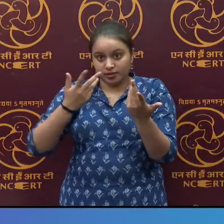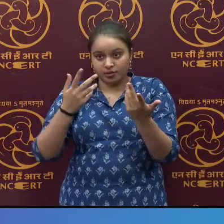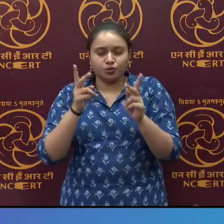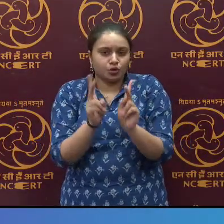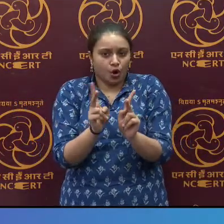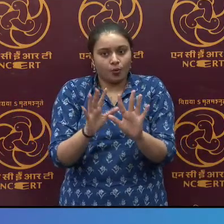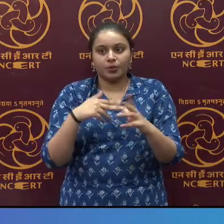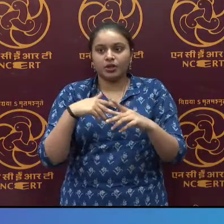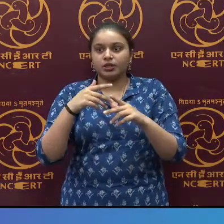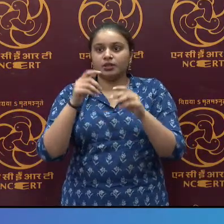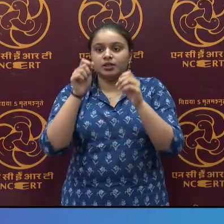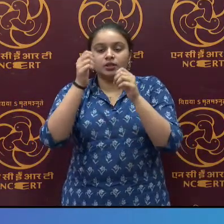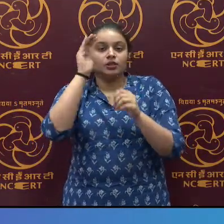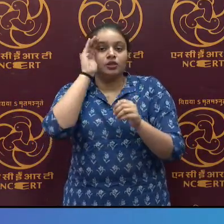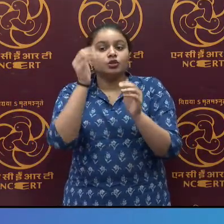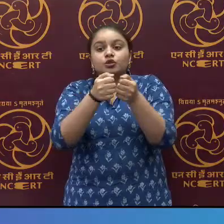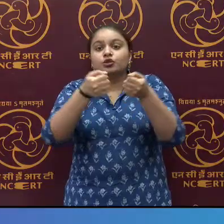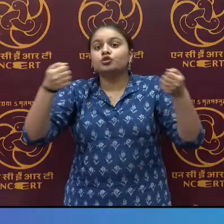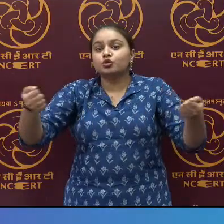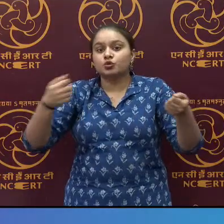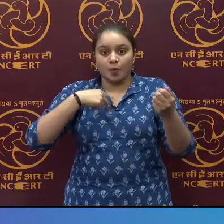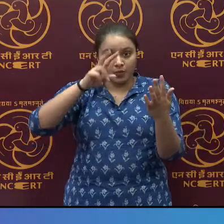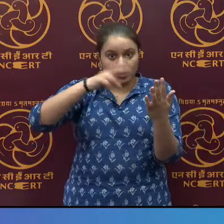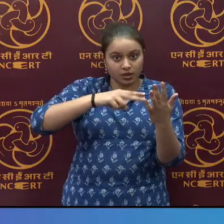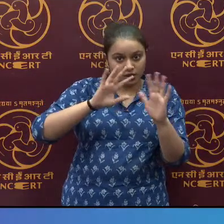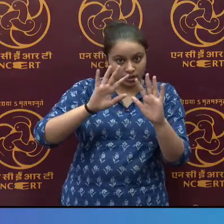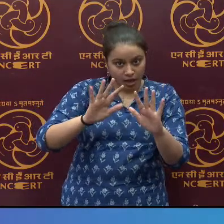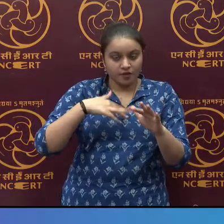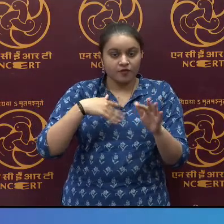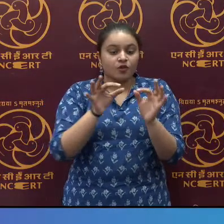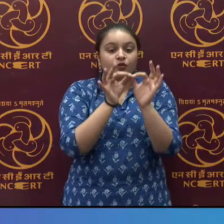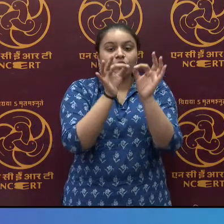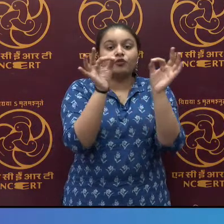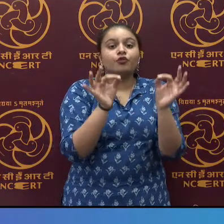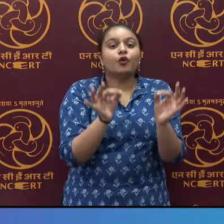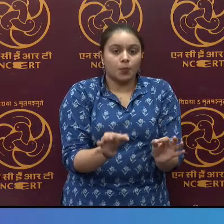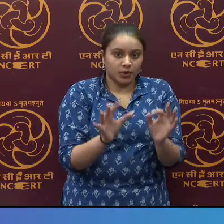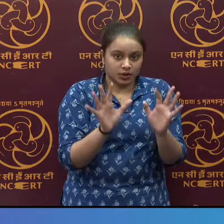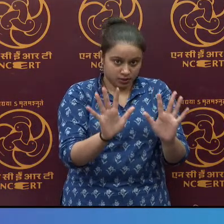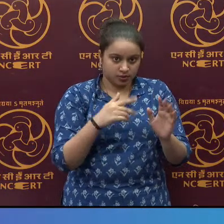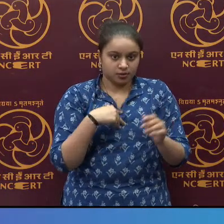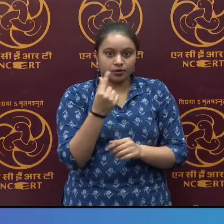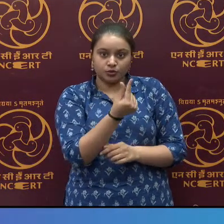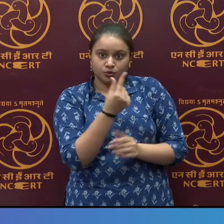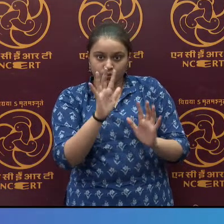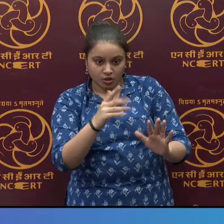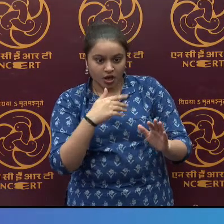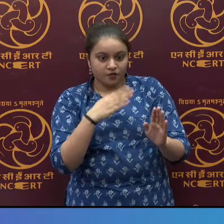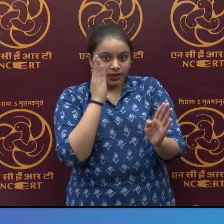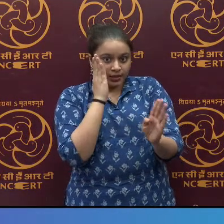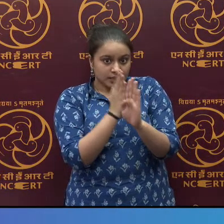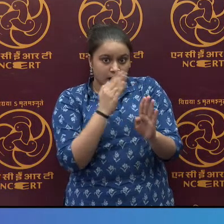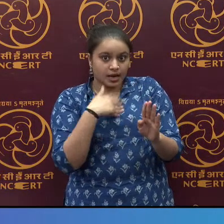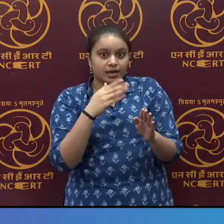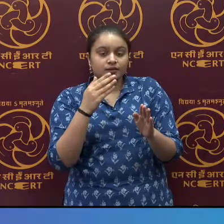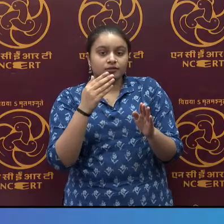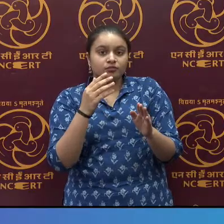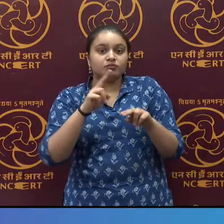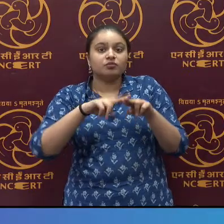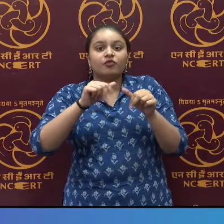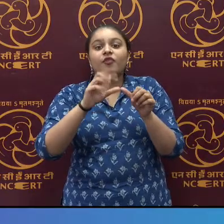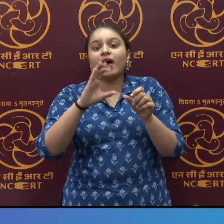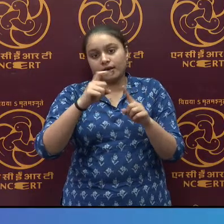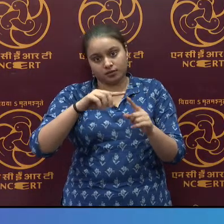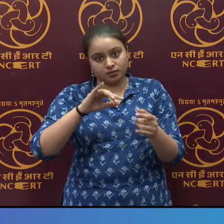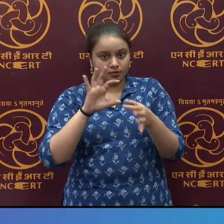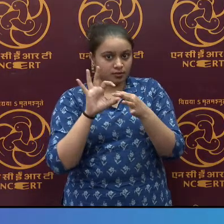are talking about newspapers, we have a formal kind of a setup where you have to stick to the facts. But